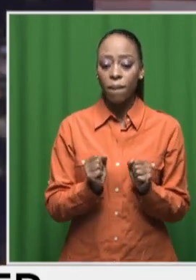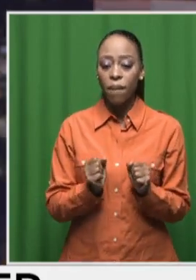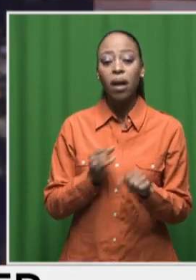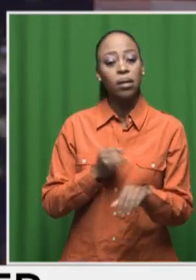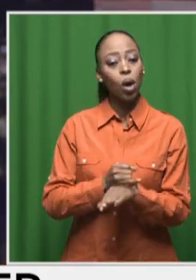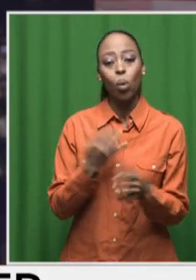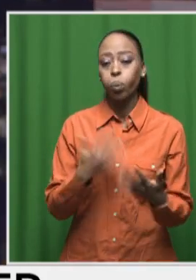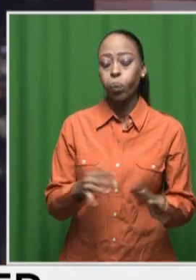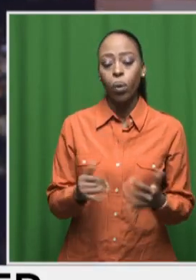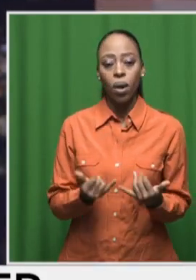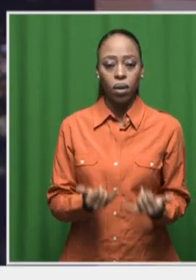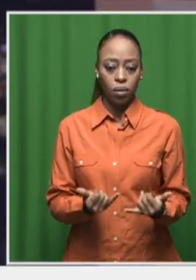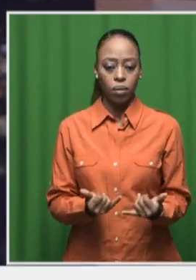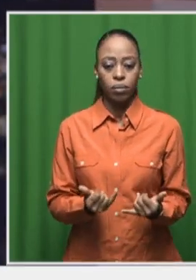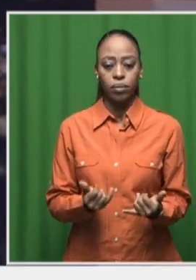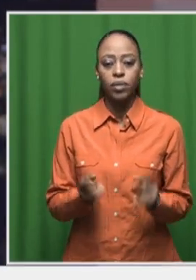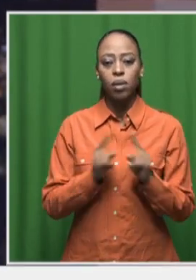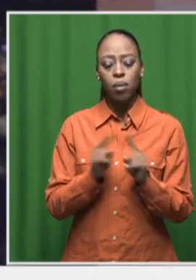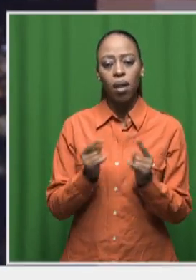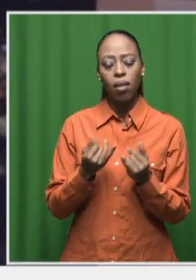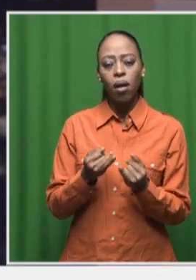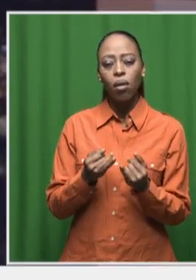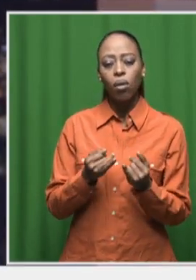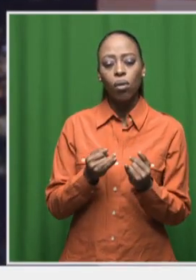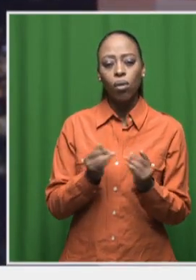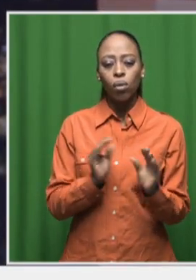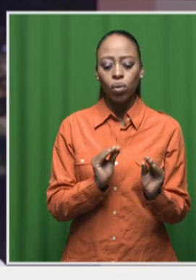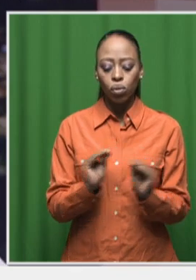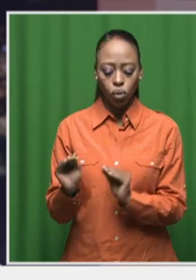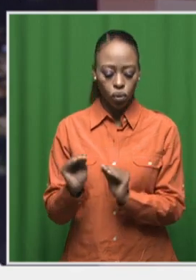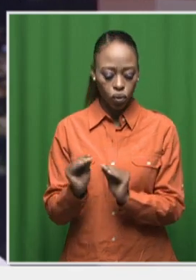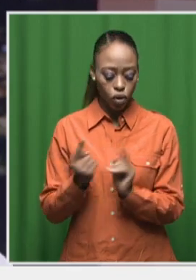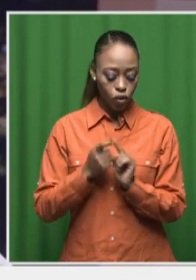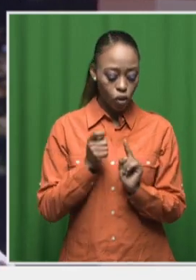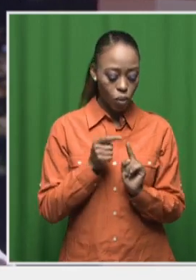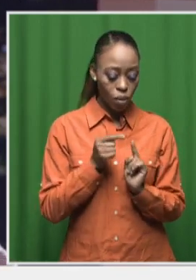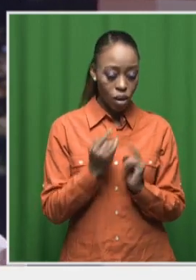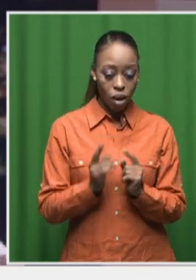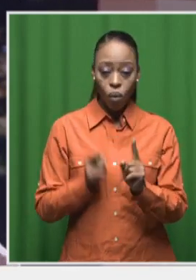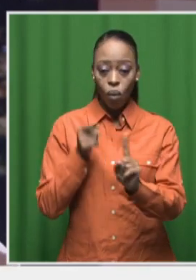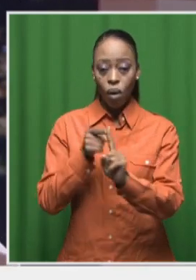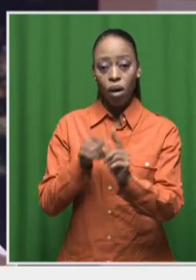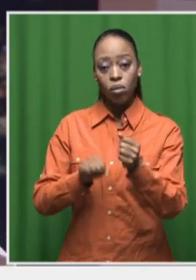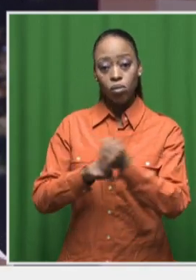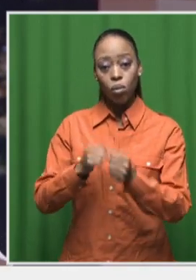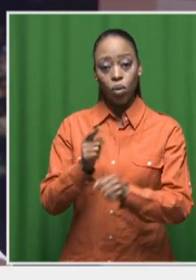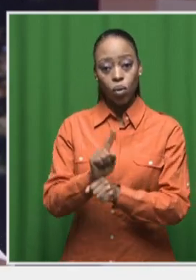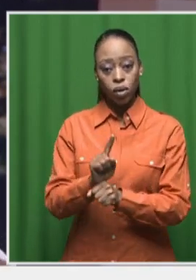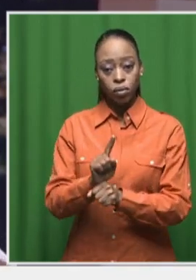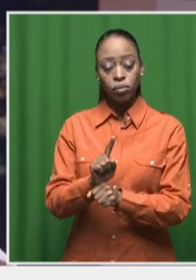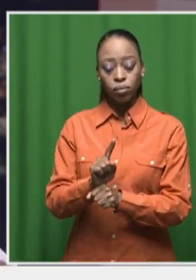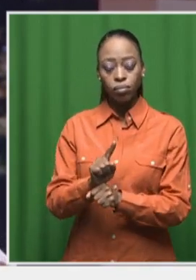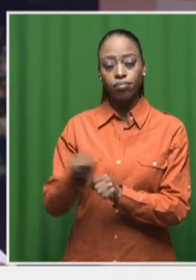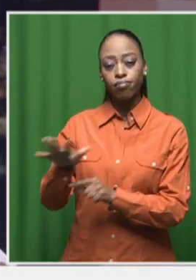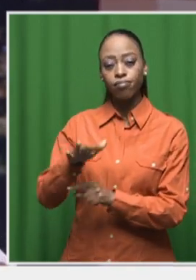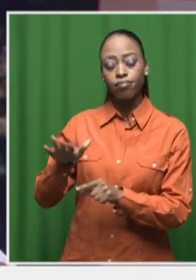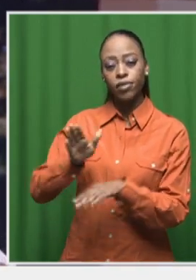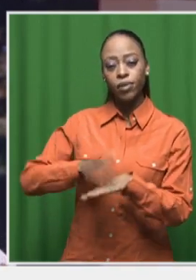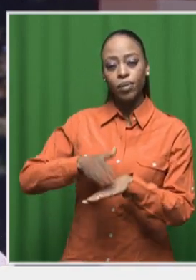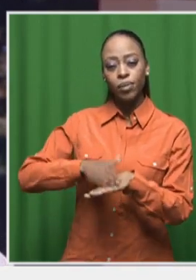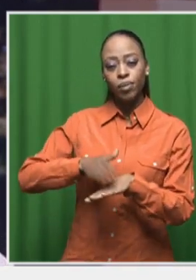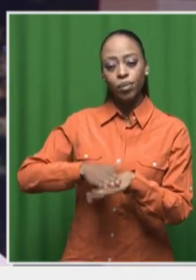early stages. But the movement towards what we're aiming to support is areas